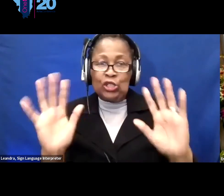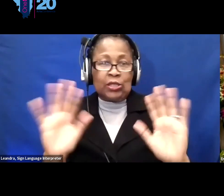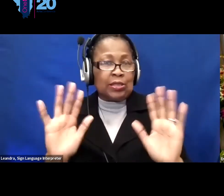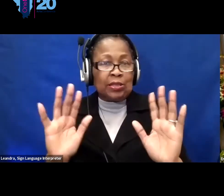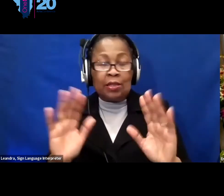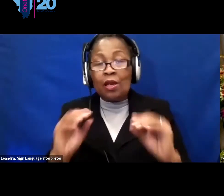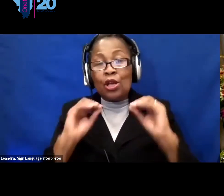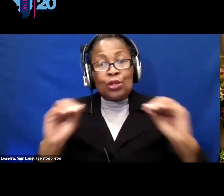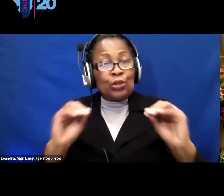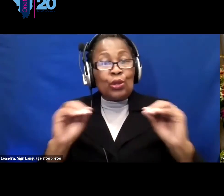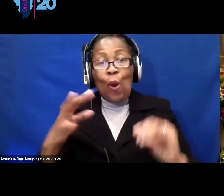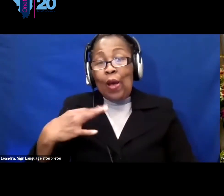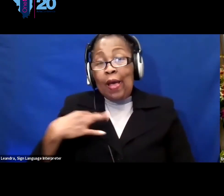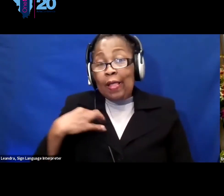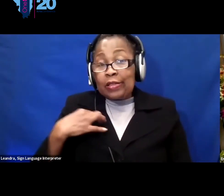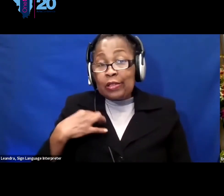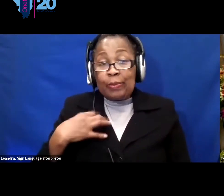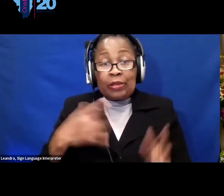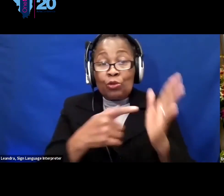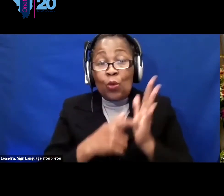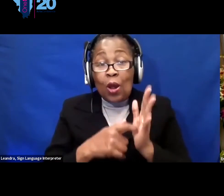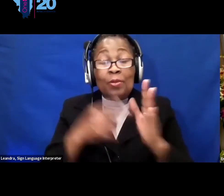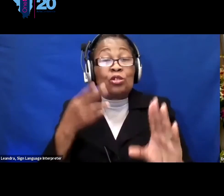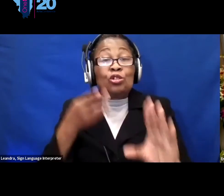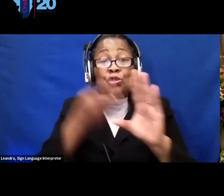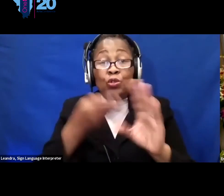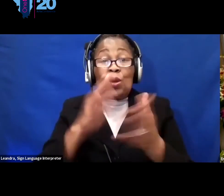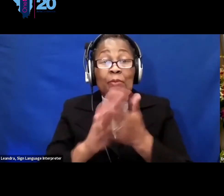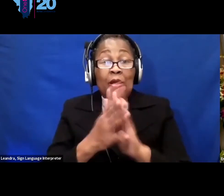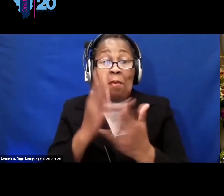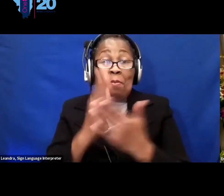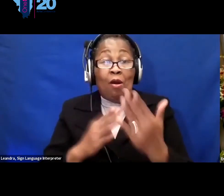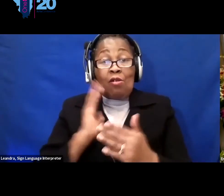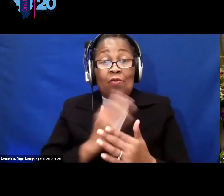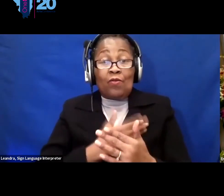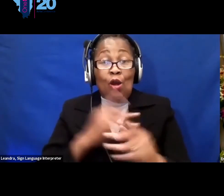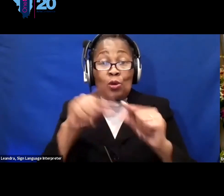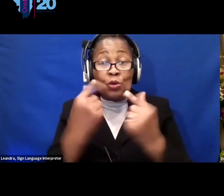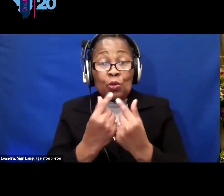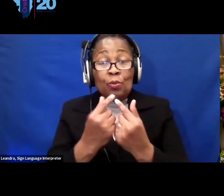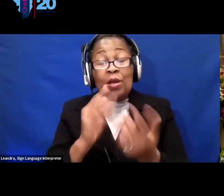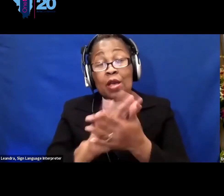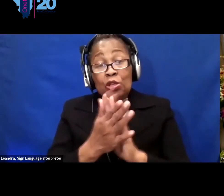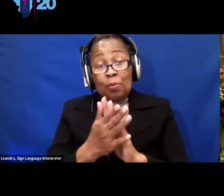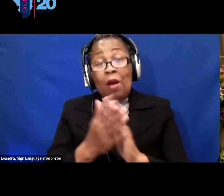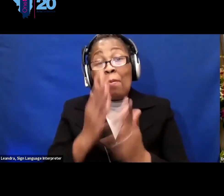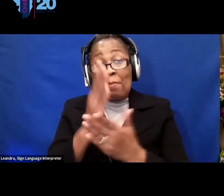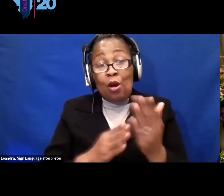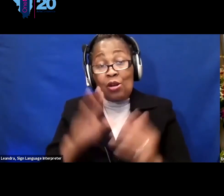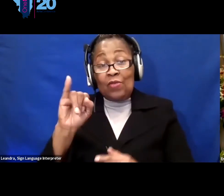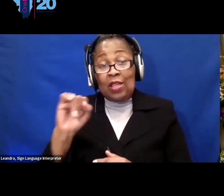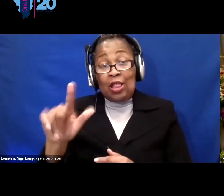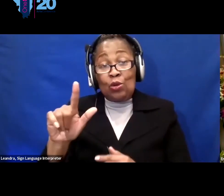no eligibility requirements. You just join and become part of our group. And if you become part of the Illinois network, you're going to realize